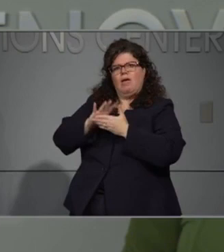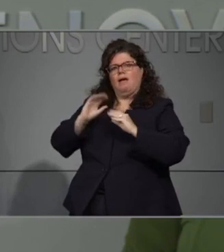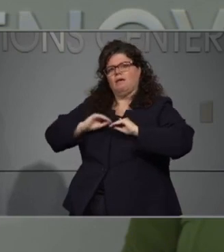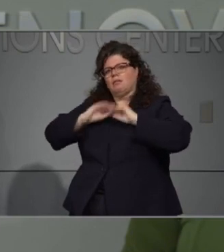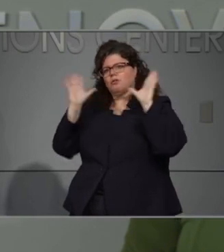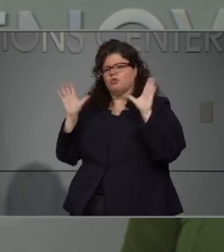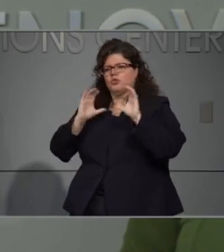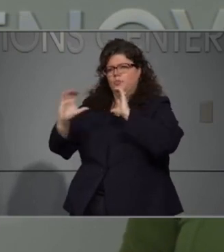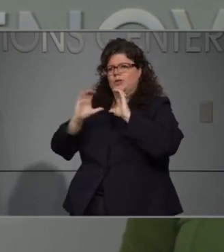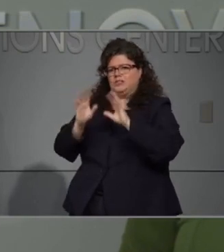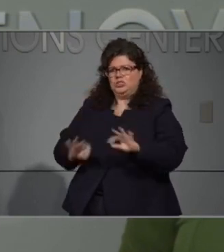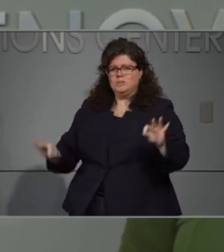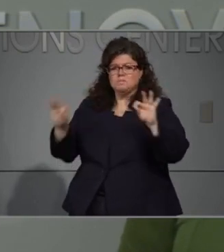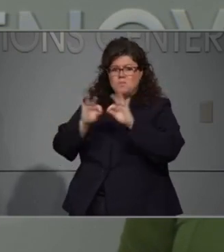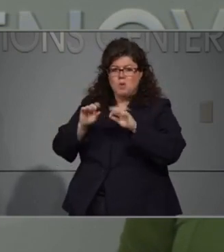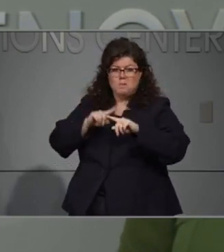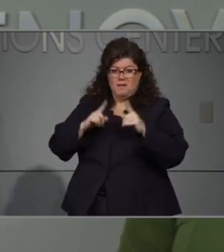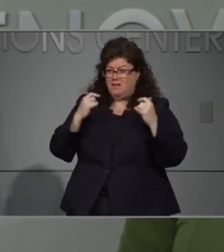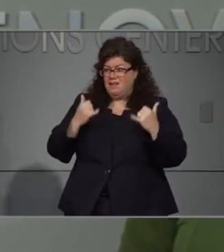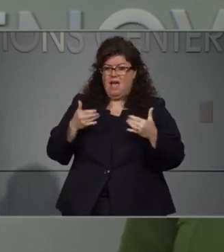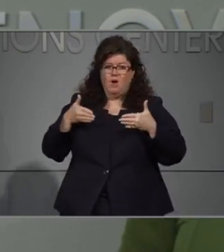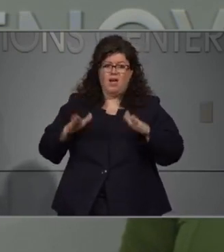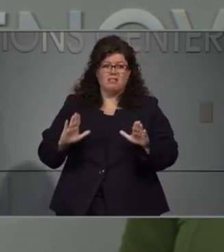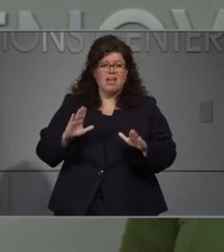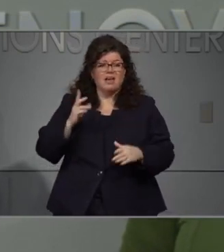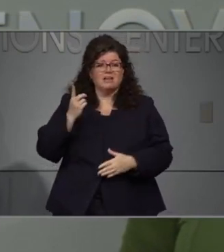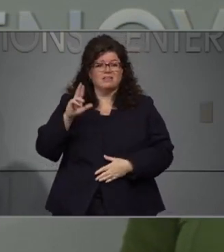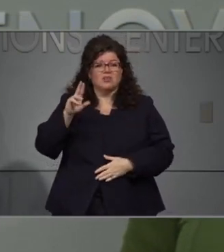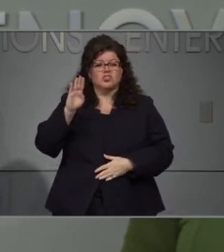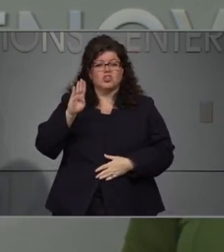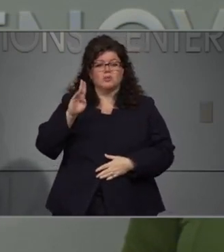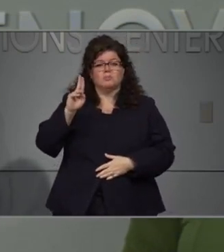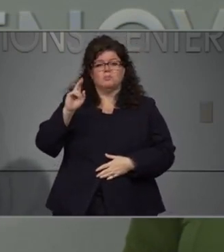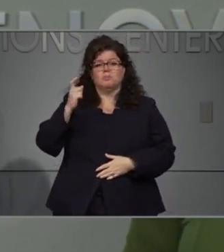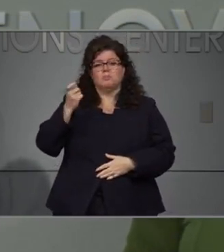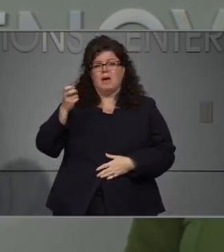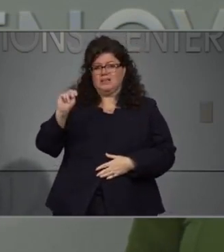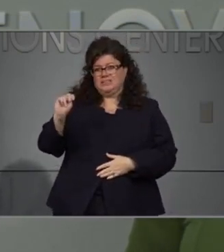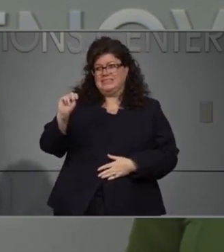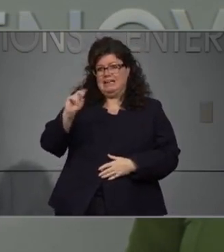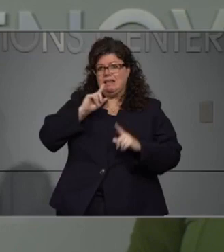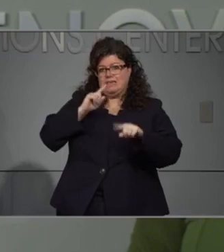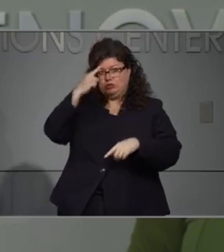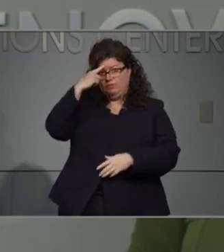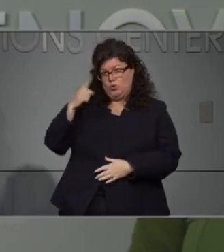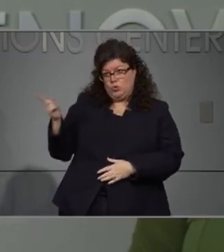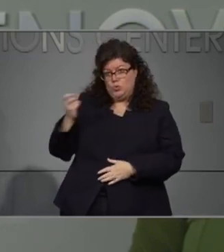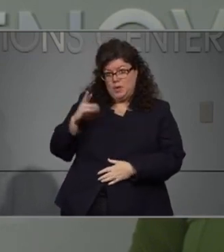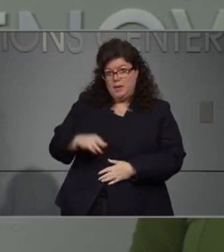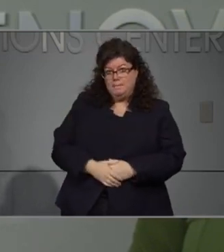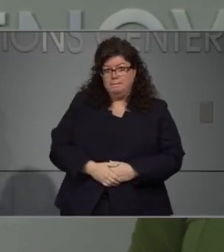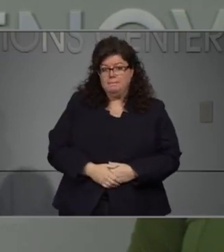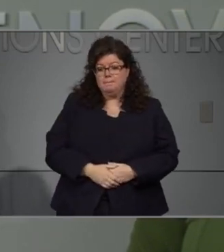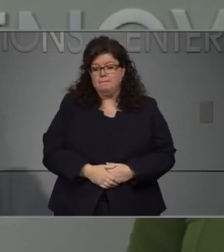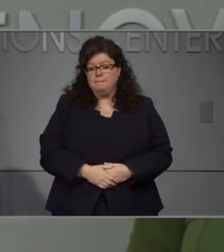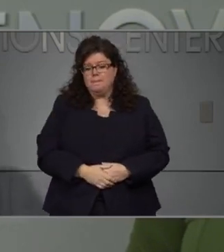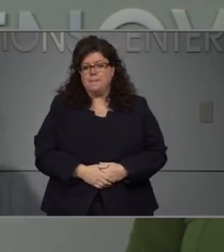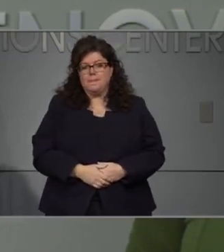from the school board to answer your question further, Lynn. Thanks.